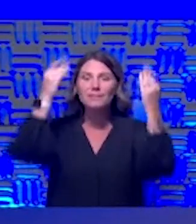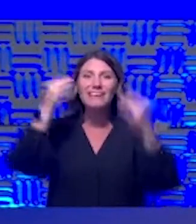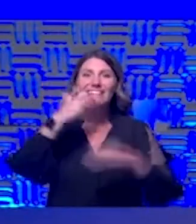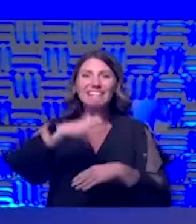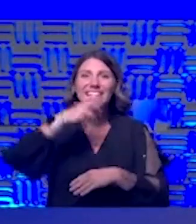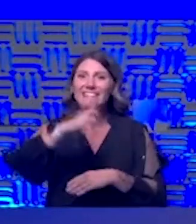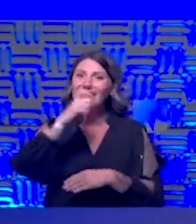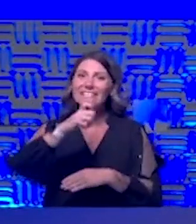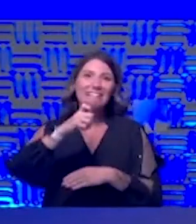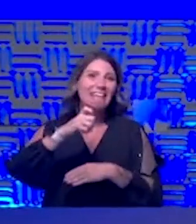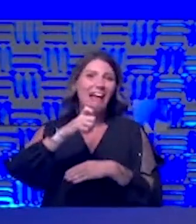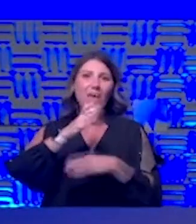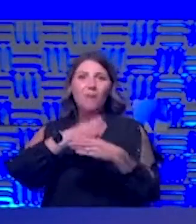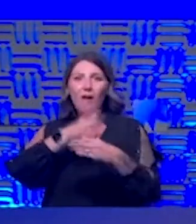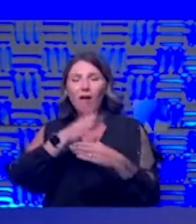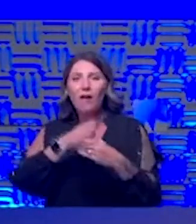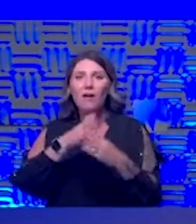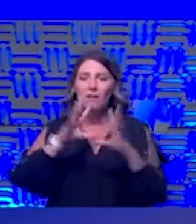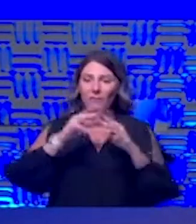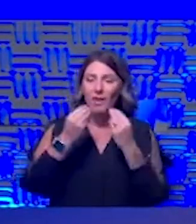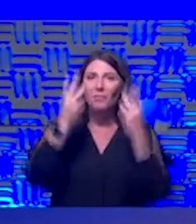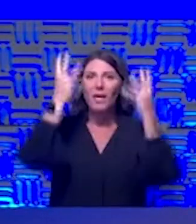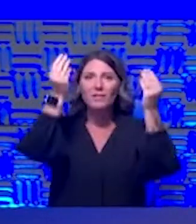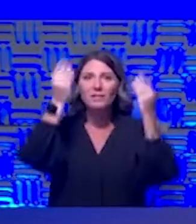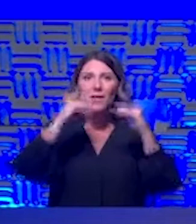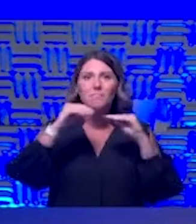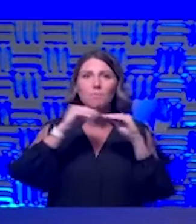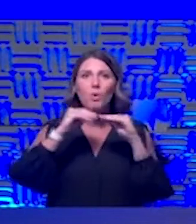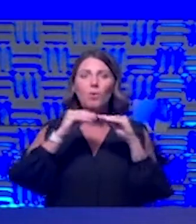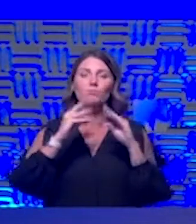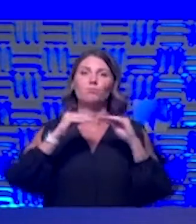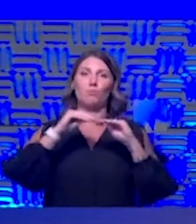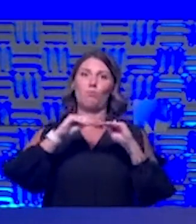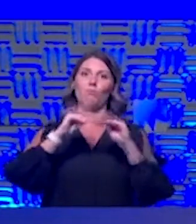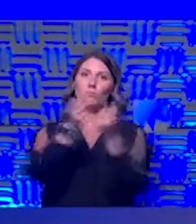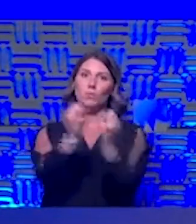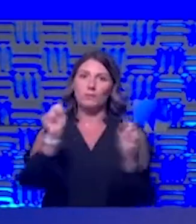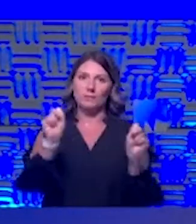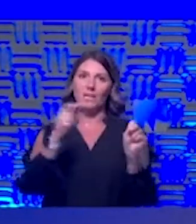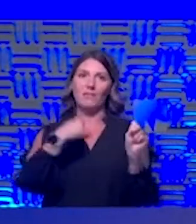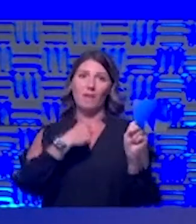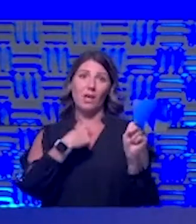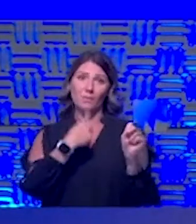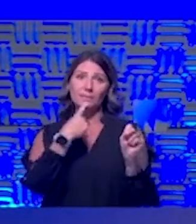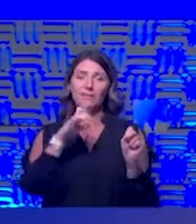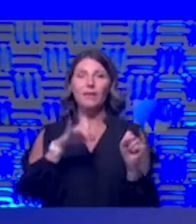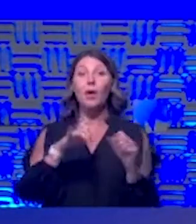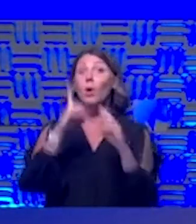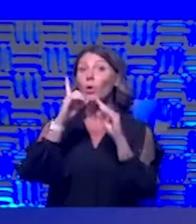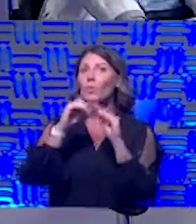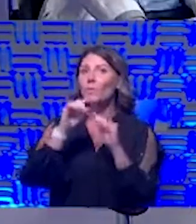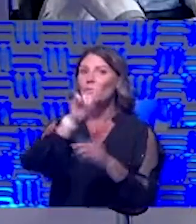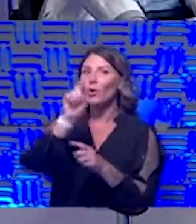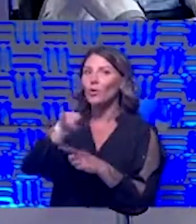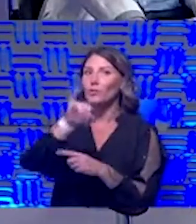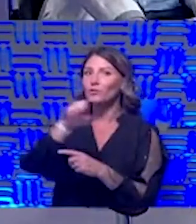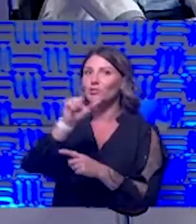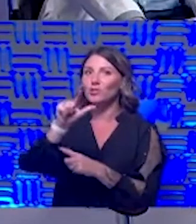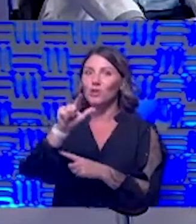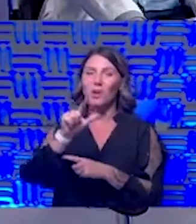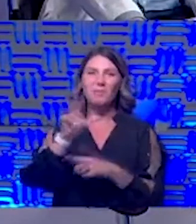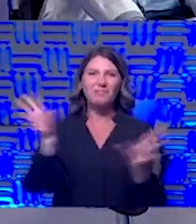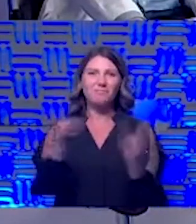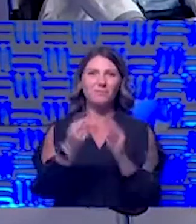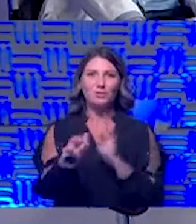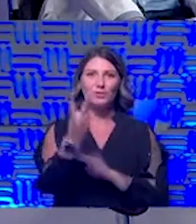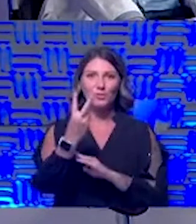you, you can keep your family outside or a little more like that, probably a little safer, and that's probably how I would land. Jill, time for one more question today. I'm going to put two together.